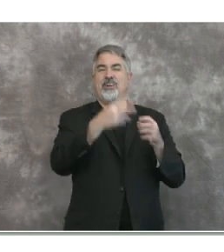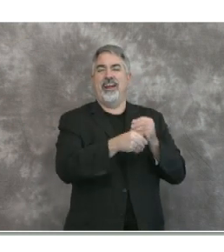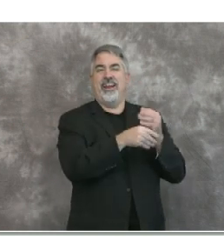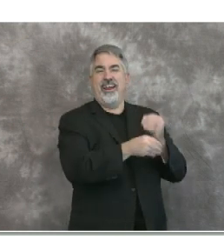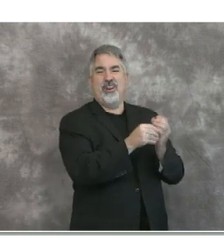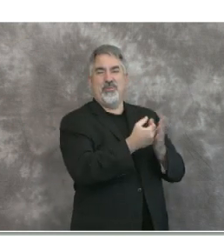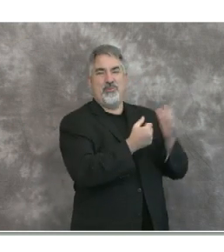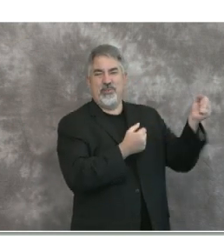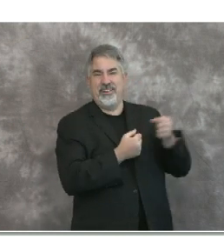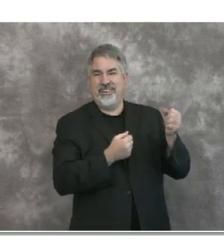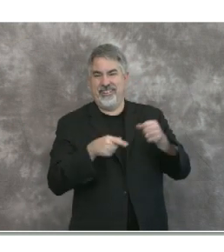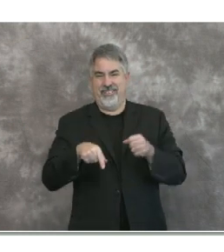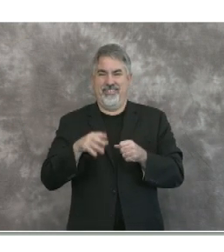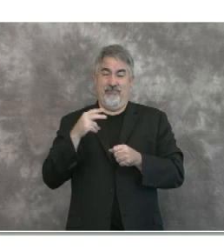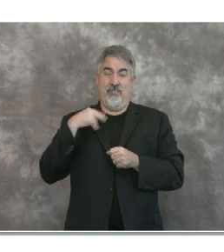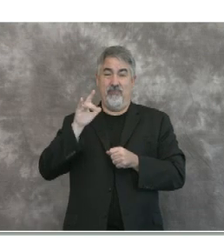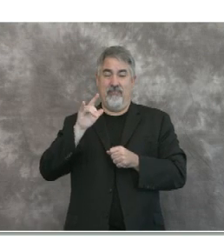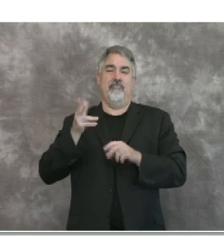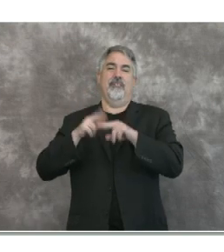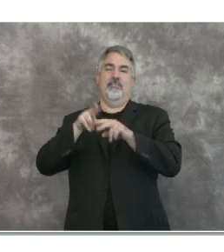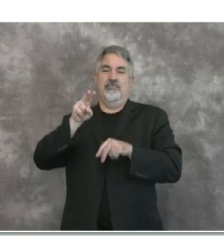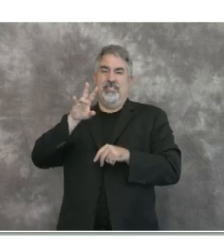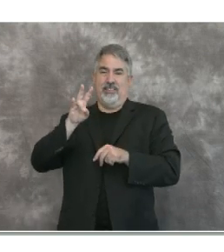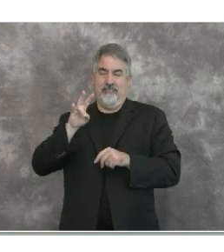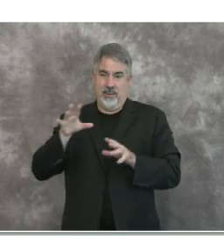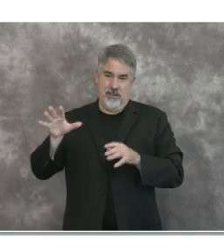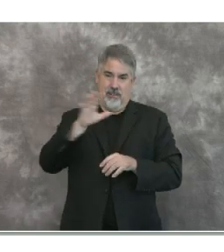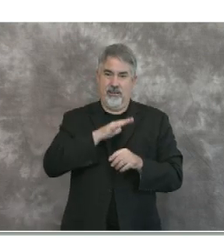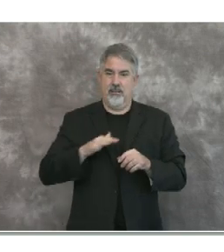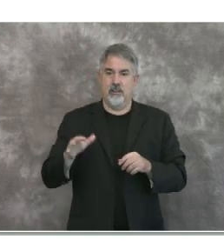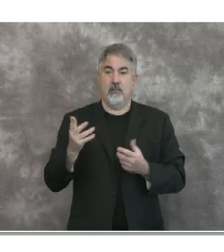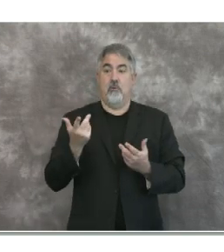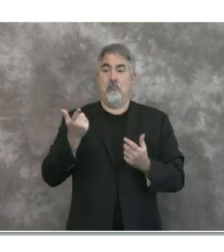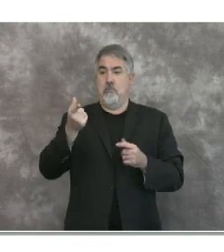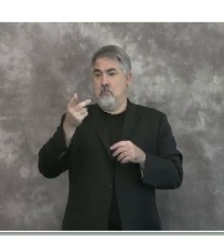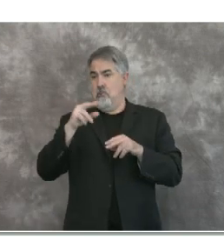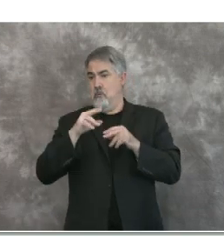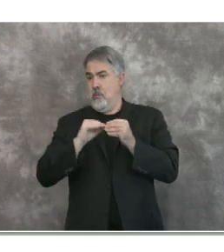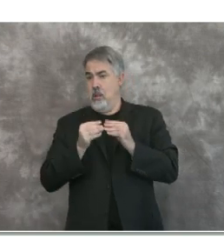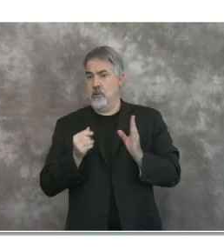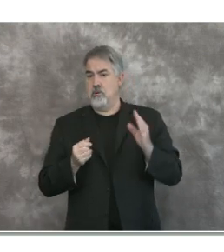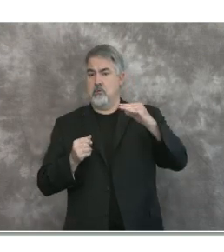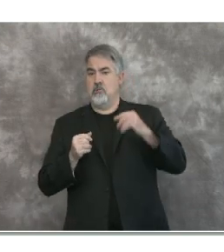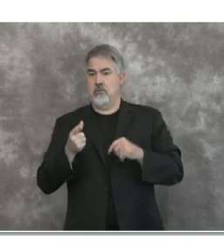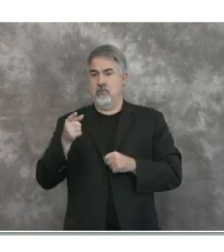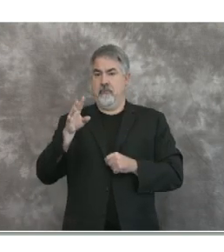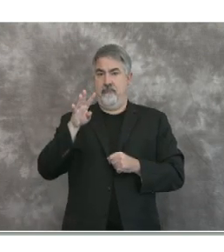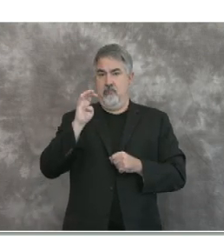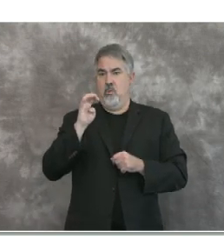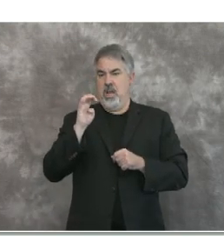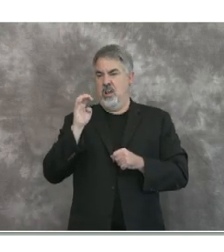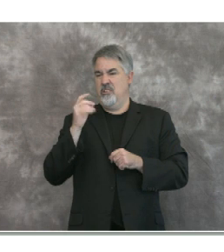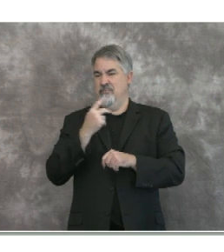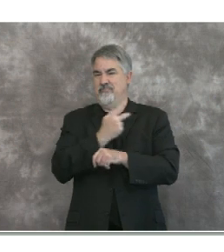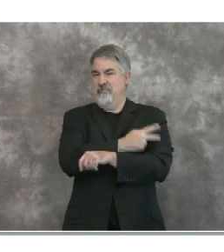month. Moving on to the next chart, you will see our 400 COVID patients in our hospitals at the